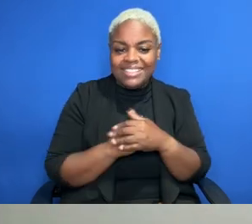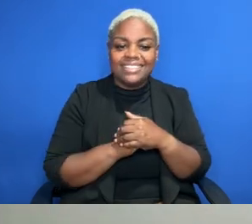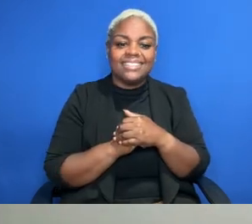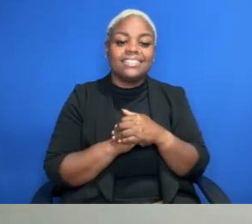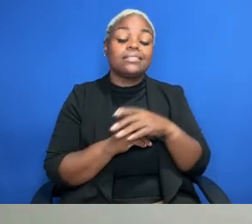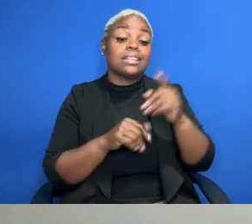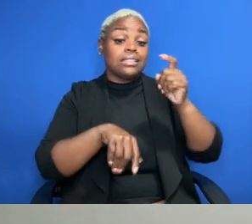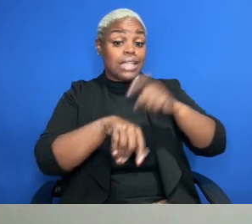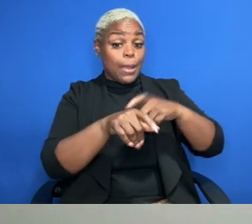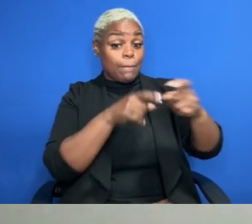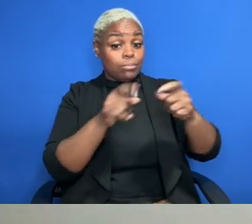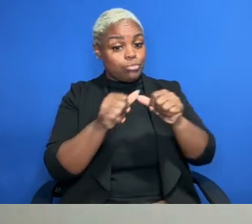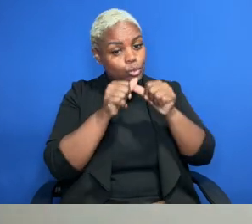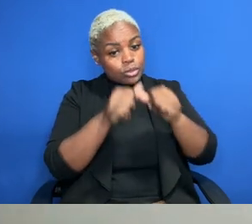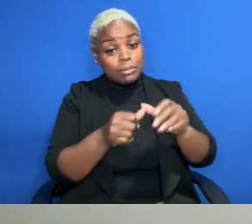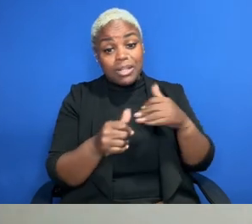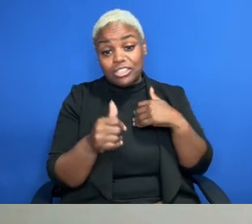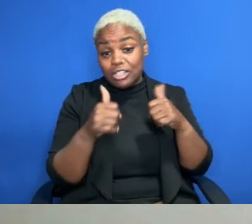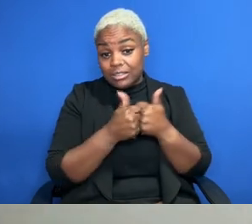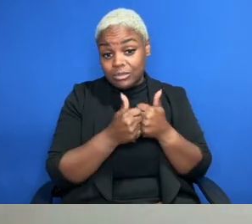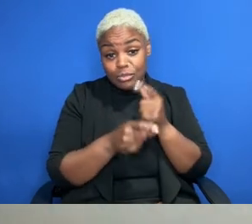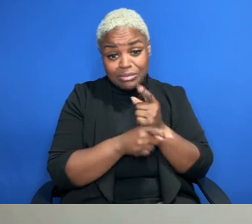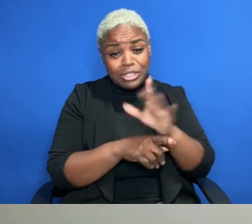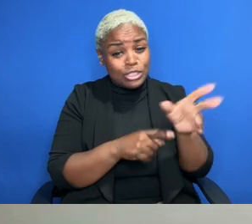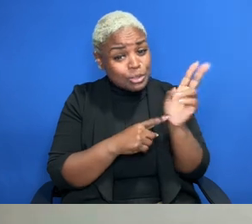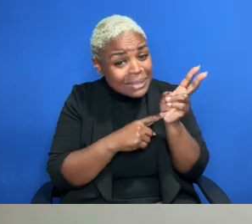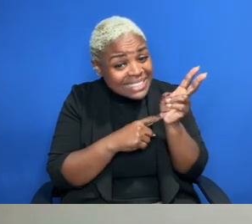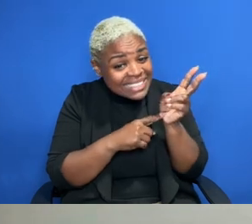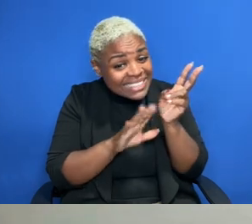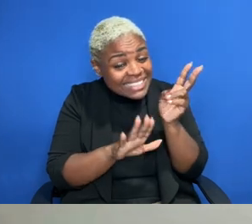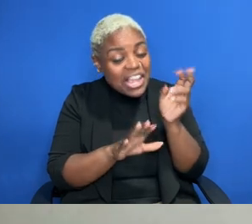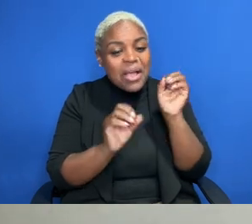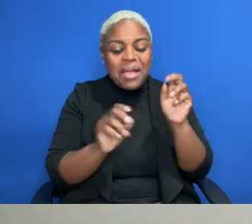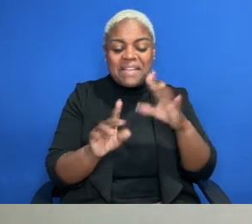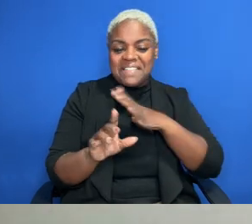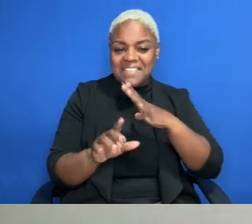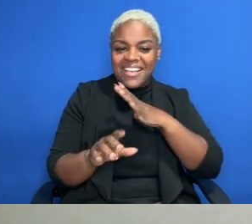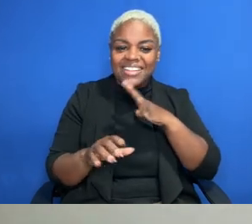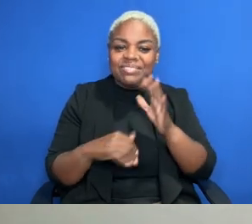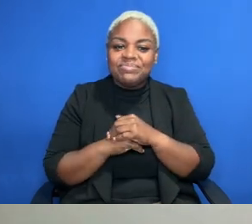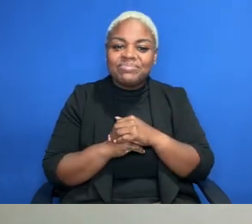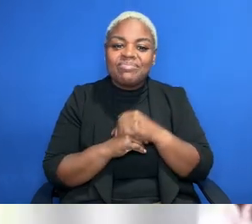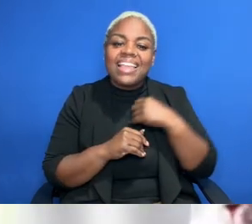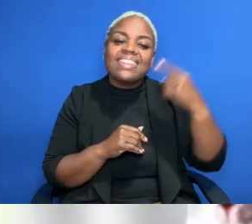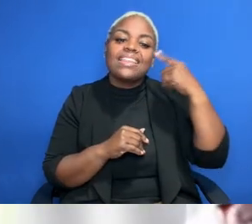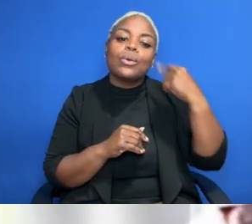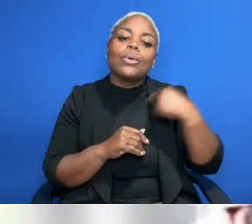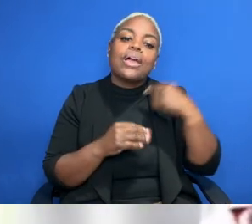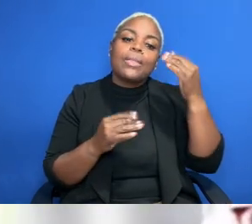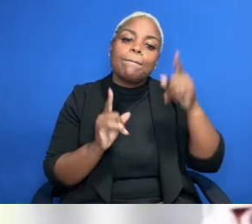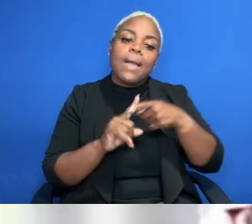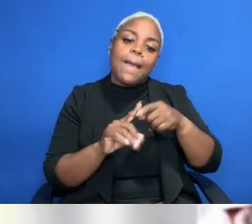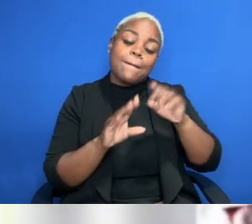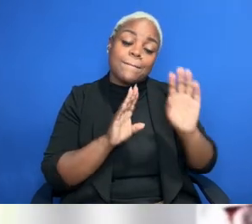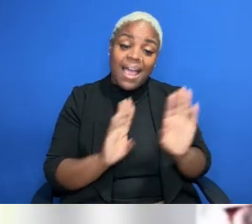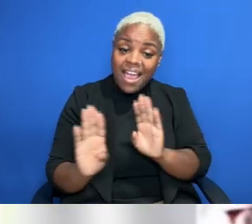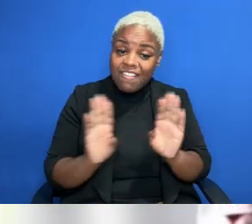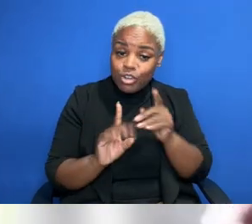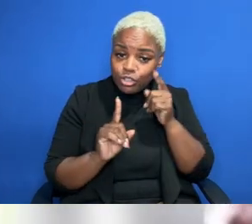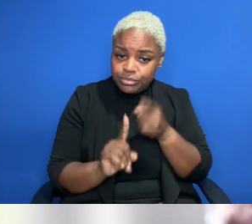always what happens to me. Time management has been continued to be my, okay, 2 minutes? Okay, great. Okay. I think